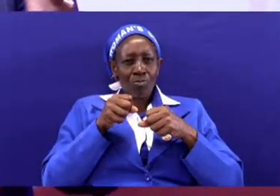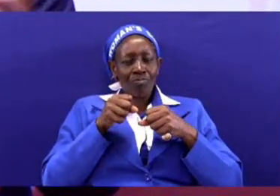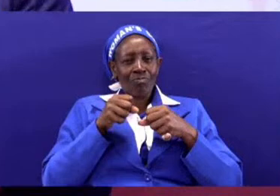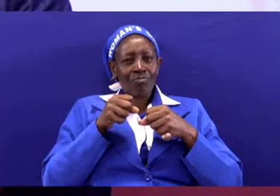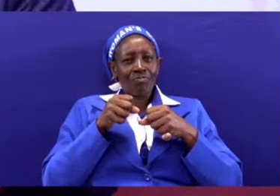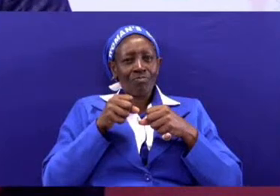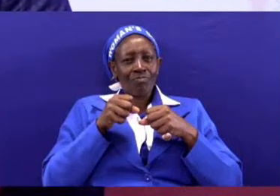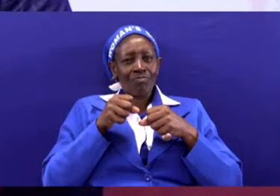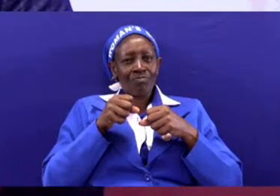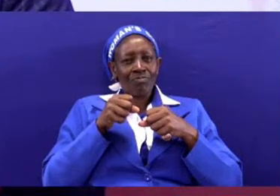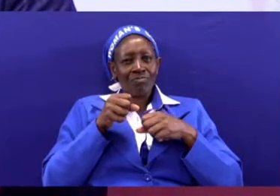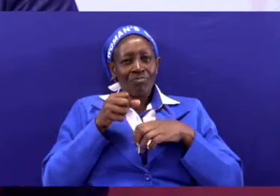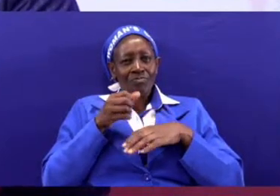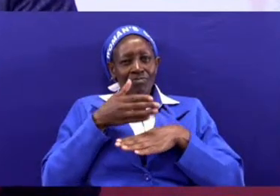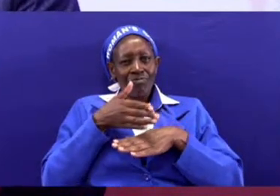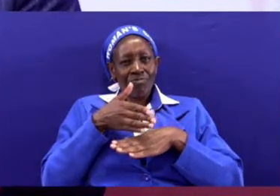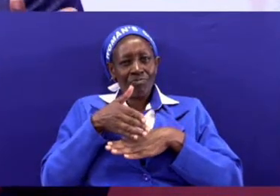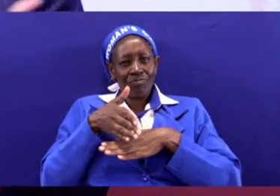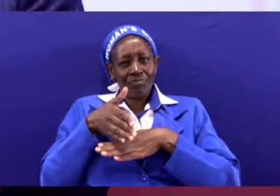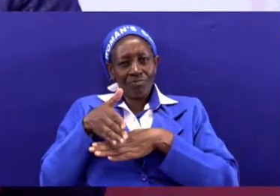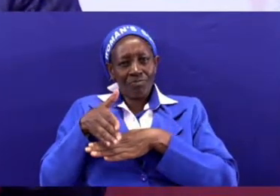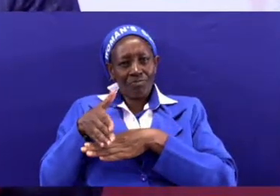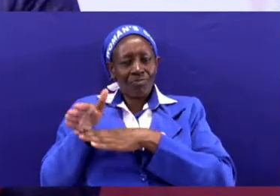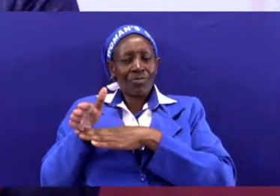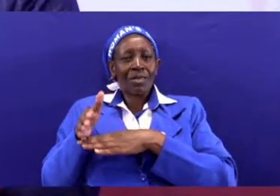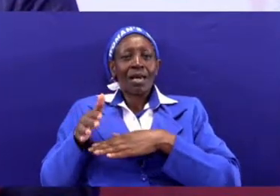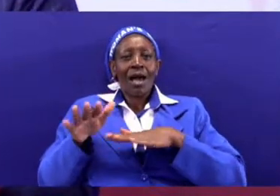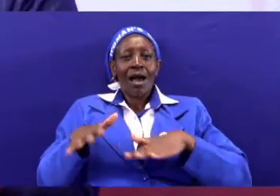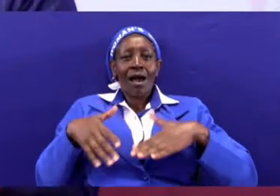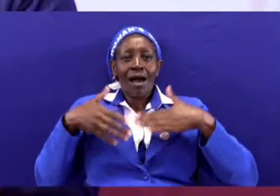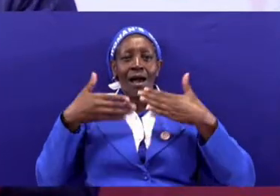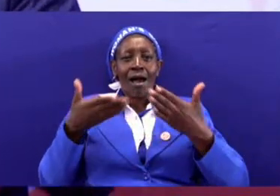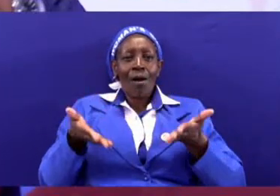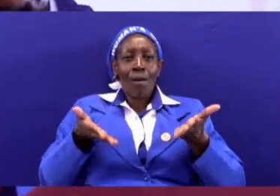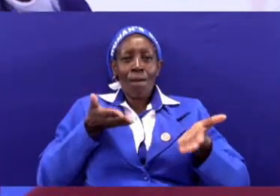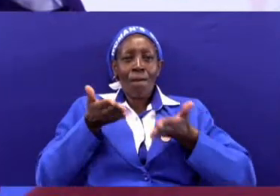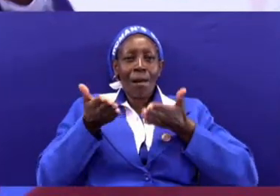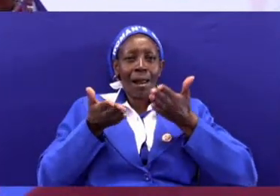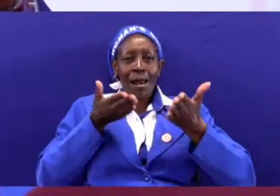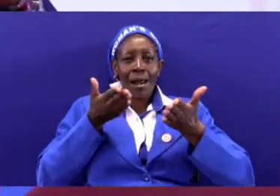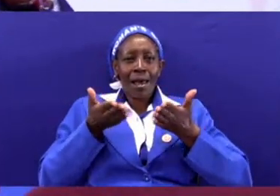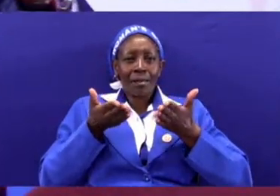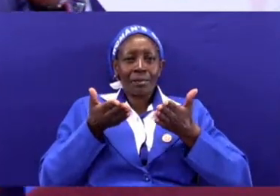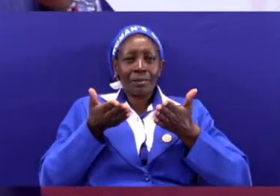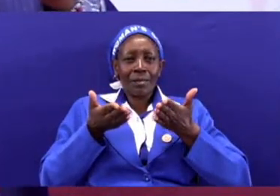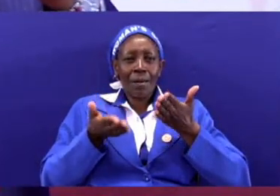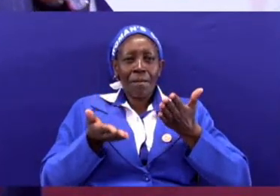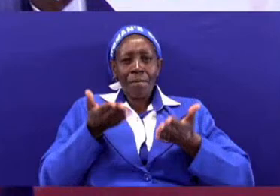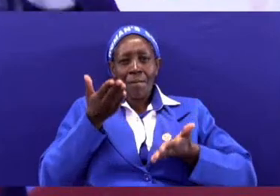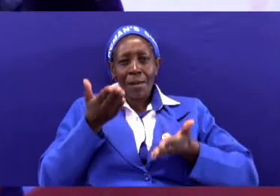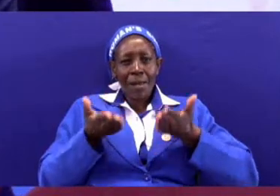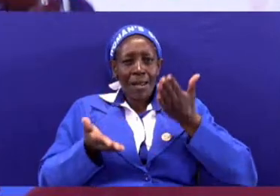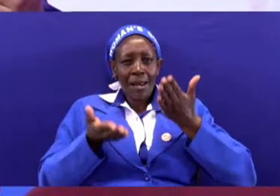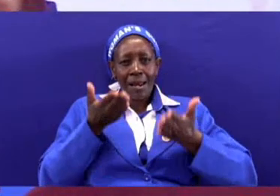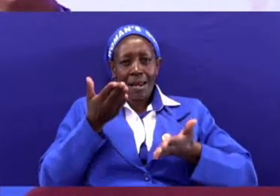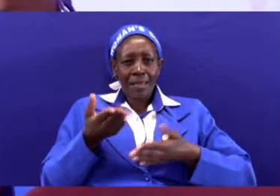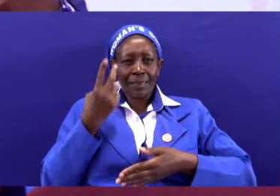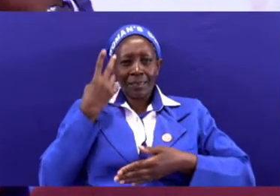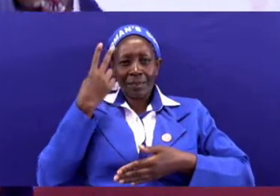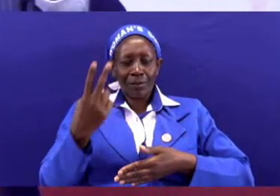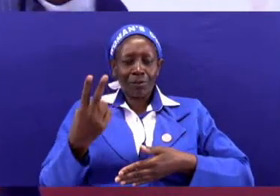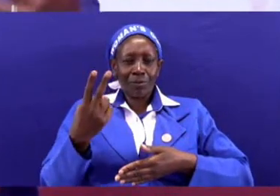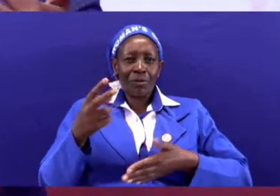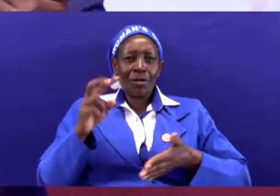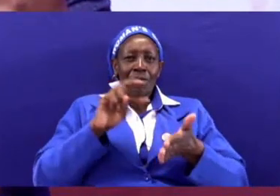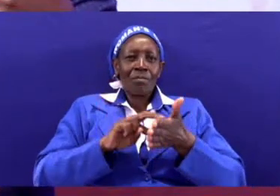a good tradition. So how do we balance the two? So that we have a tradition that is enlivened